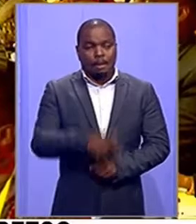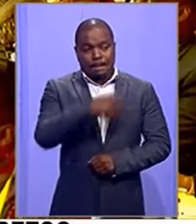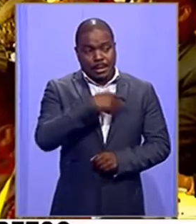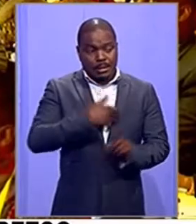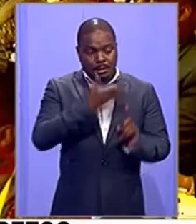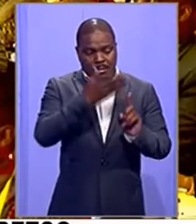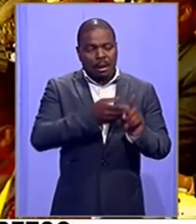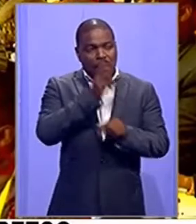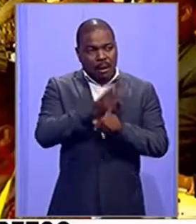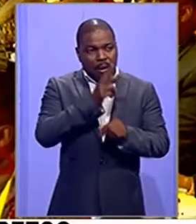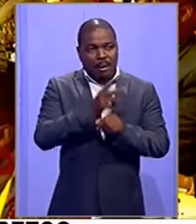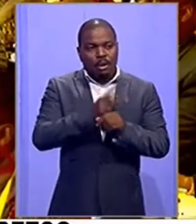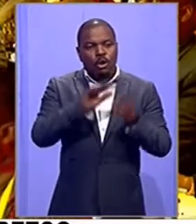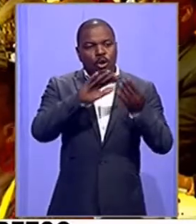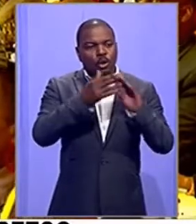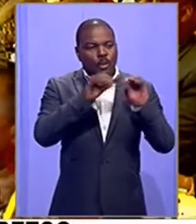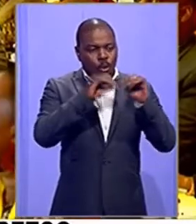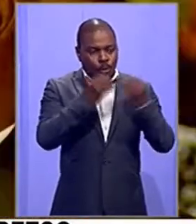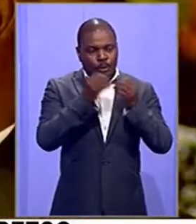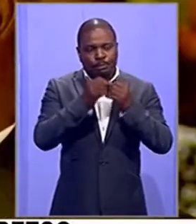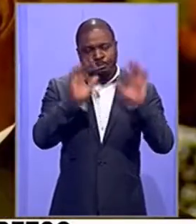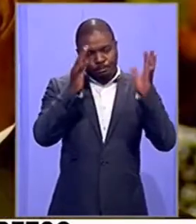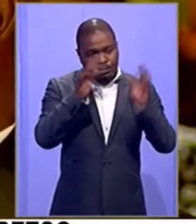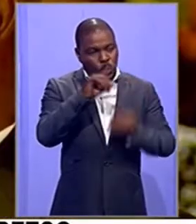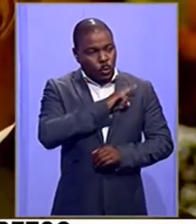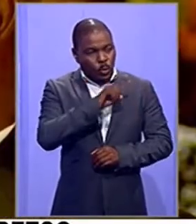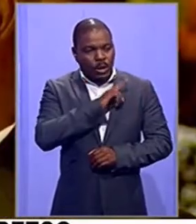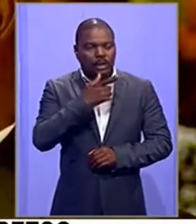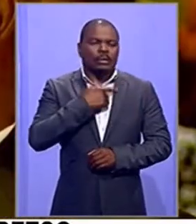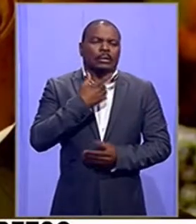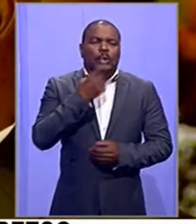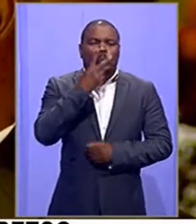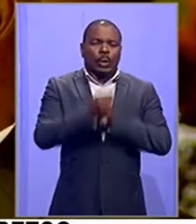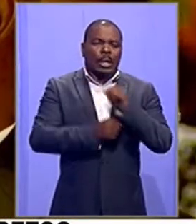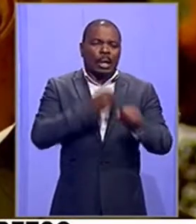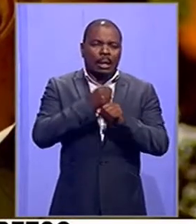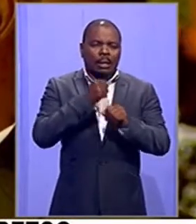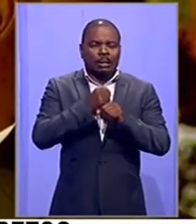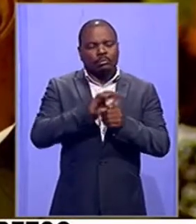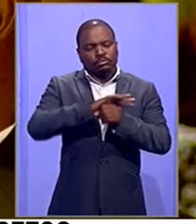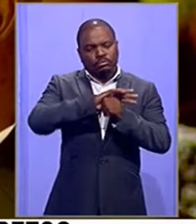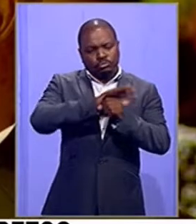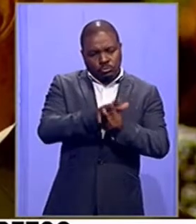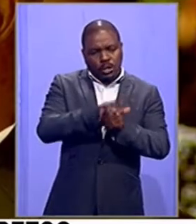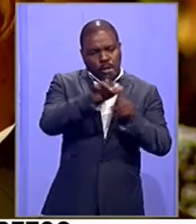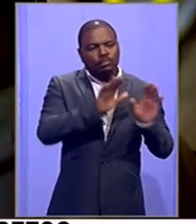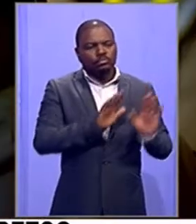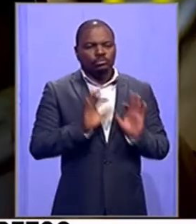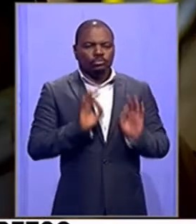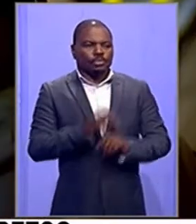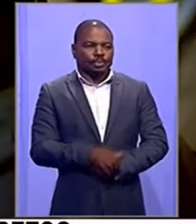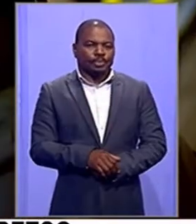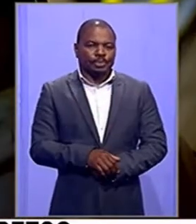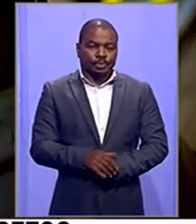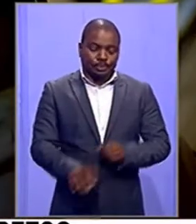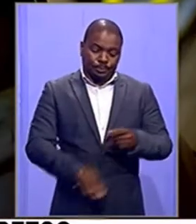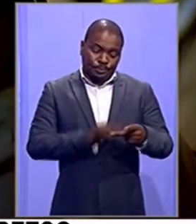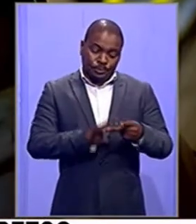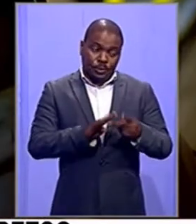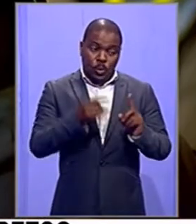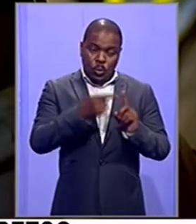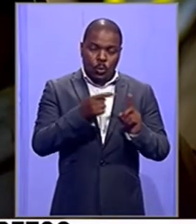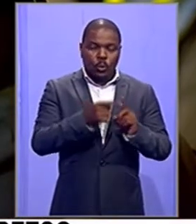a thoholetsa mekgatlo ya Setjhaba ka boitshwaro ba yona nakong ya dilemo tse pedi tsa COVID-19. Le ha o le jwalo o fane ka